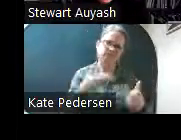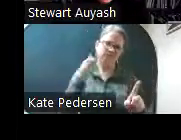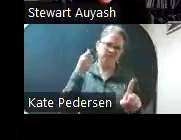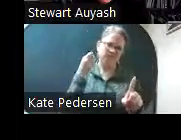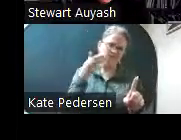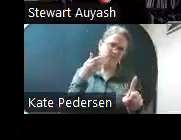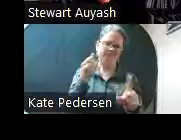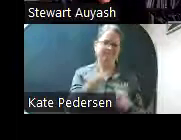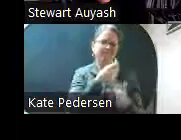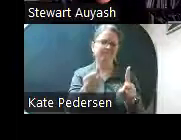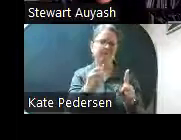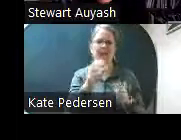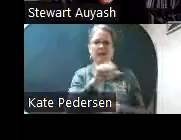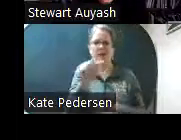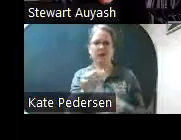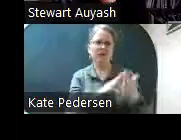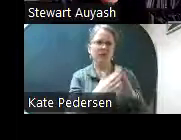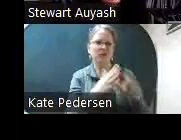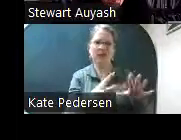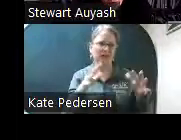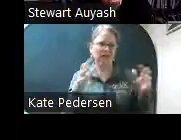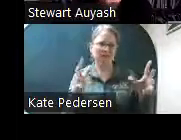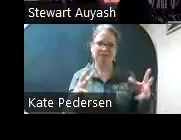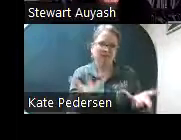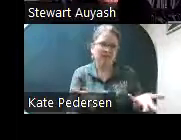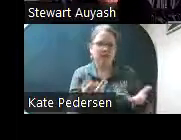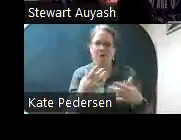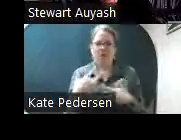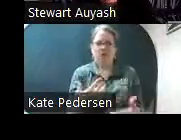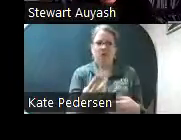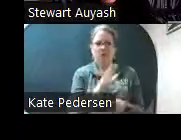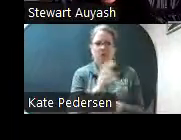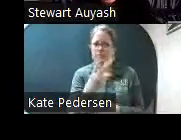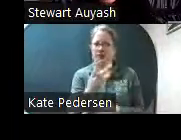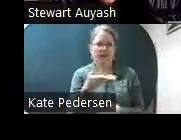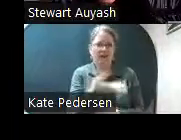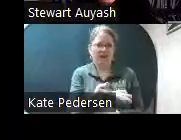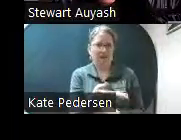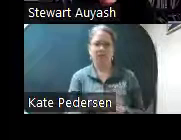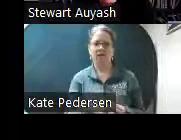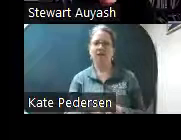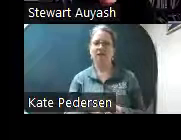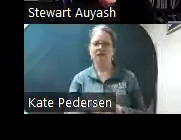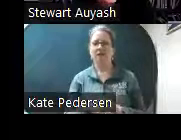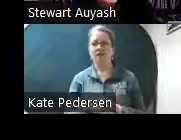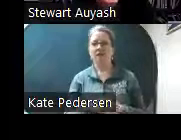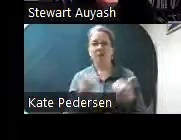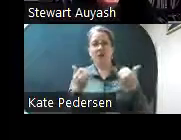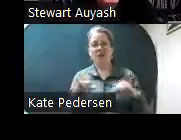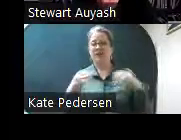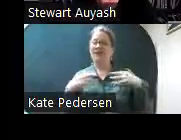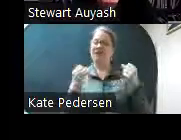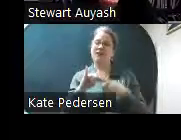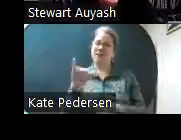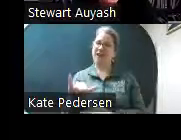African American community, which is more likely to use crack, and for which we're still recovering